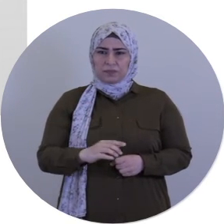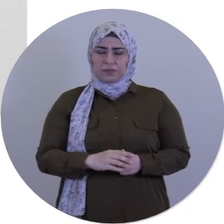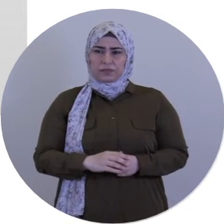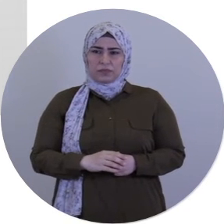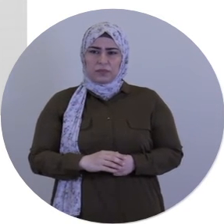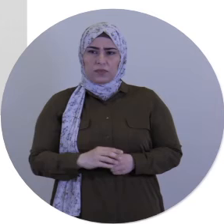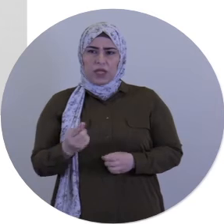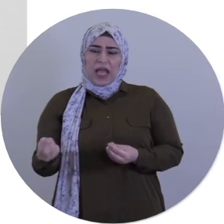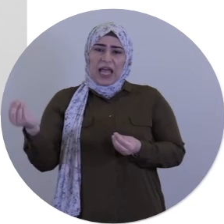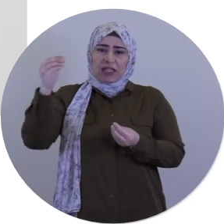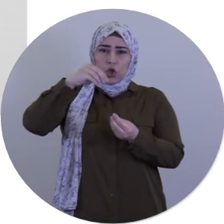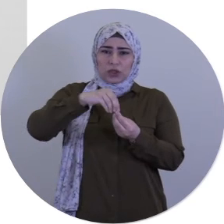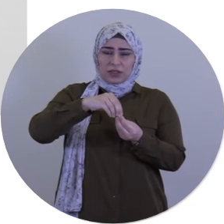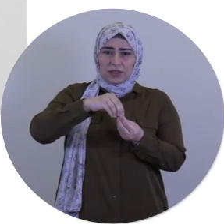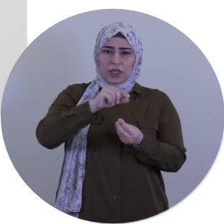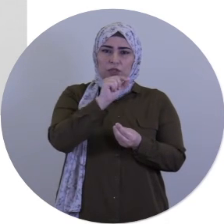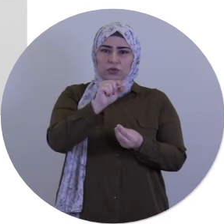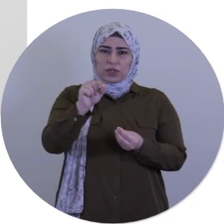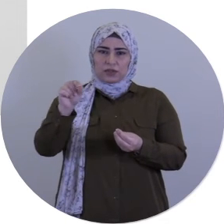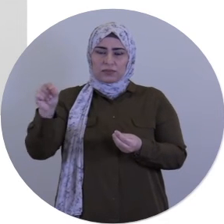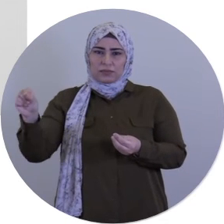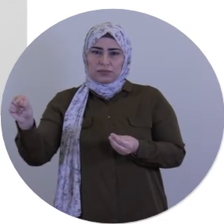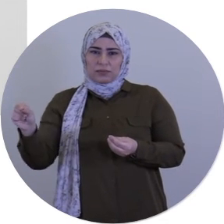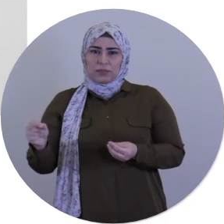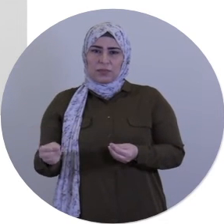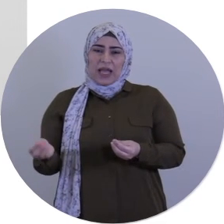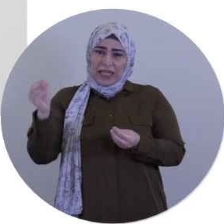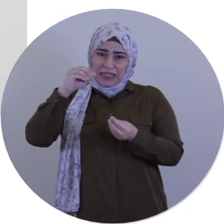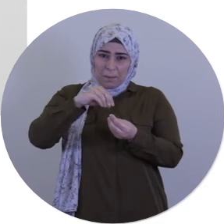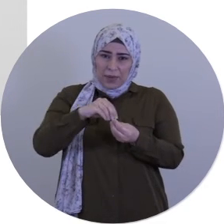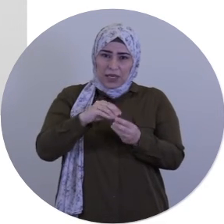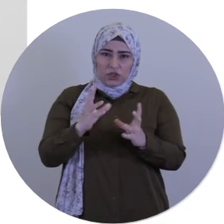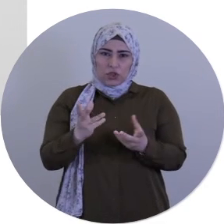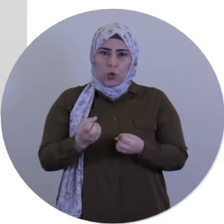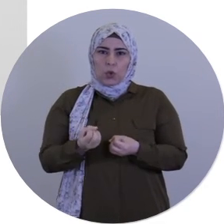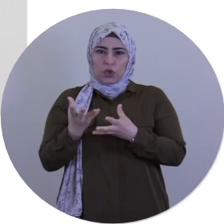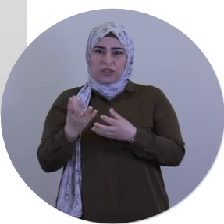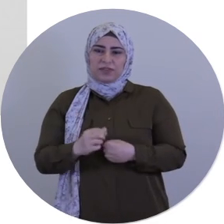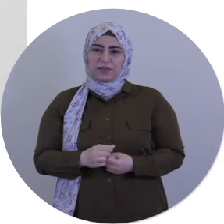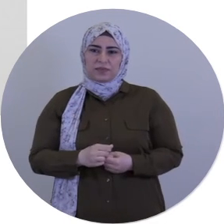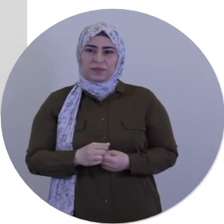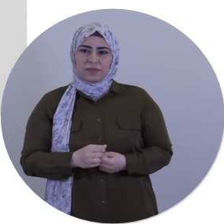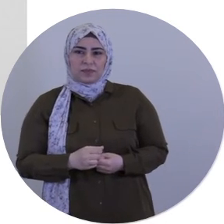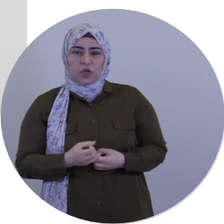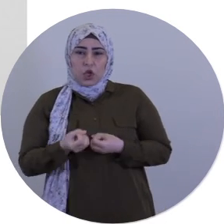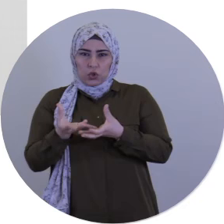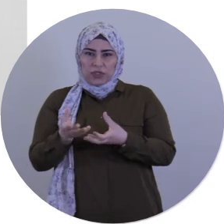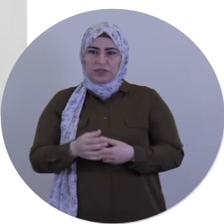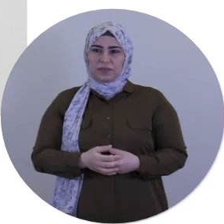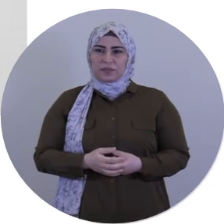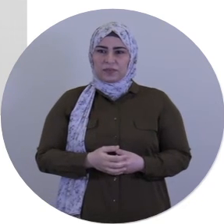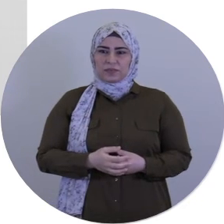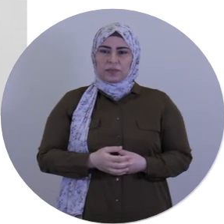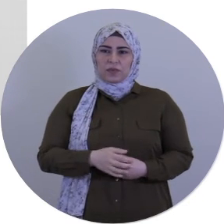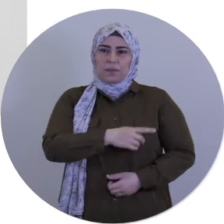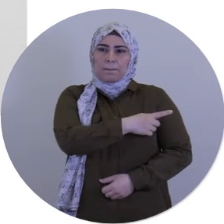having something done. Having something done is basically the causative. You may also have to think of a verb. So the verb may not be there for